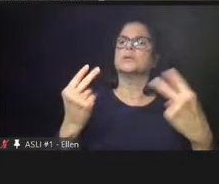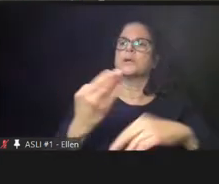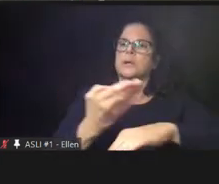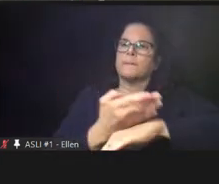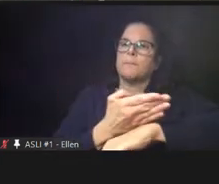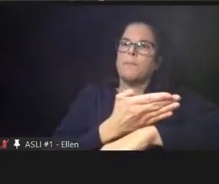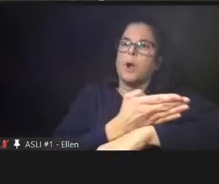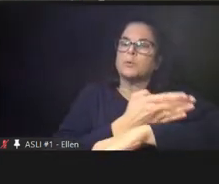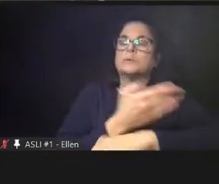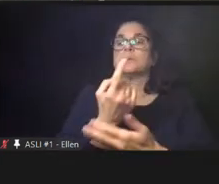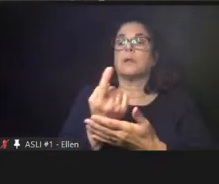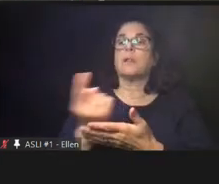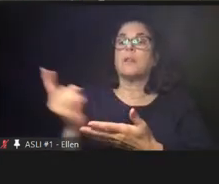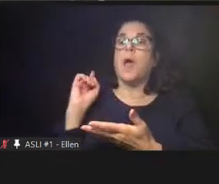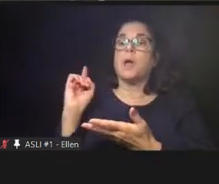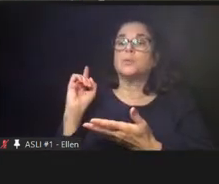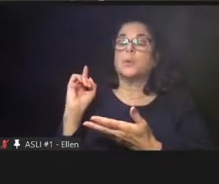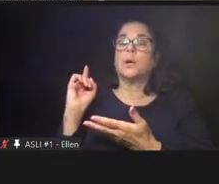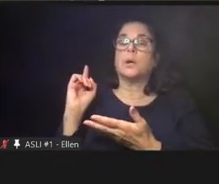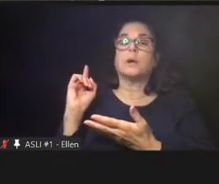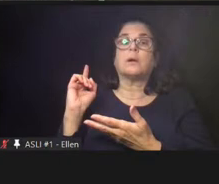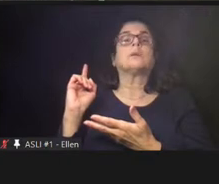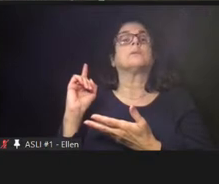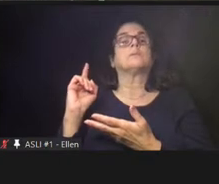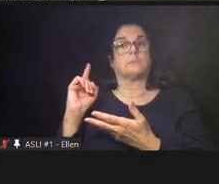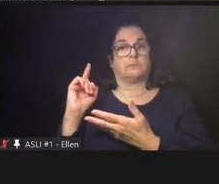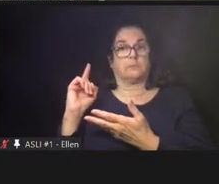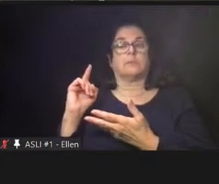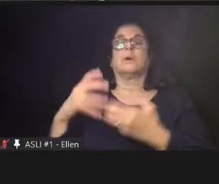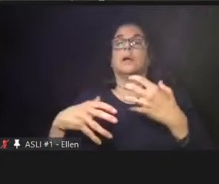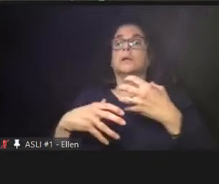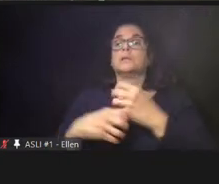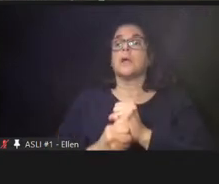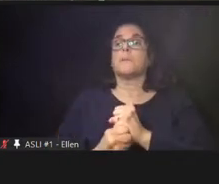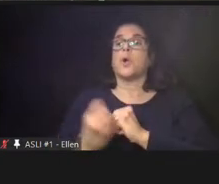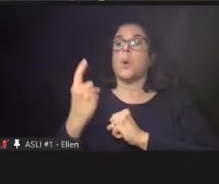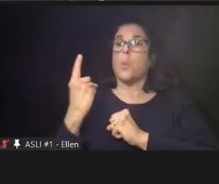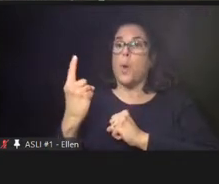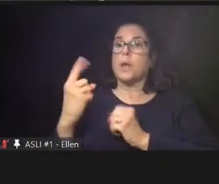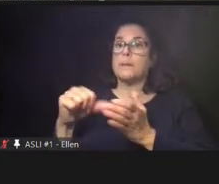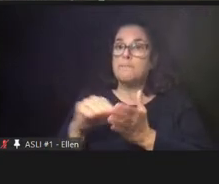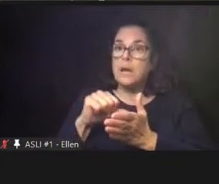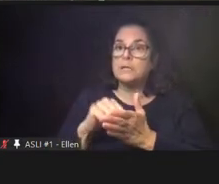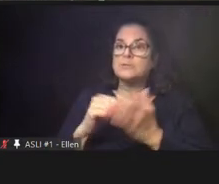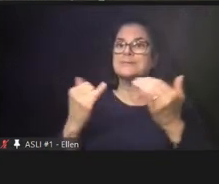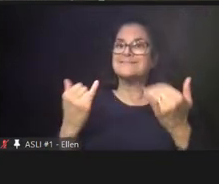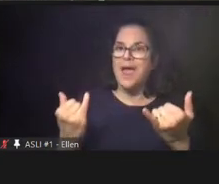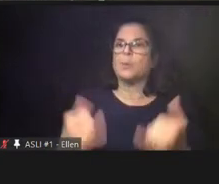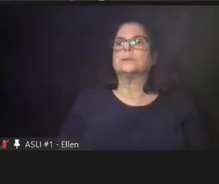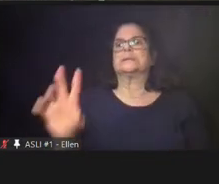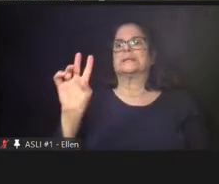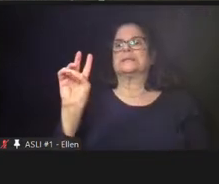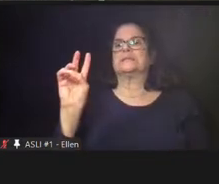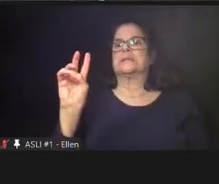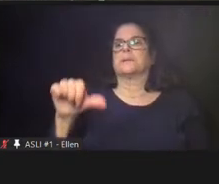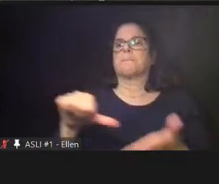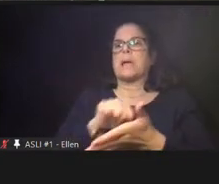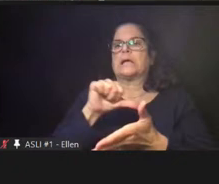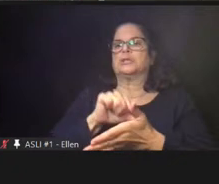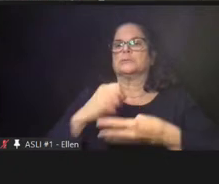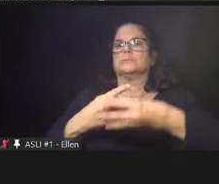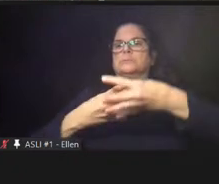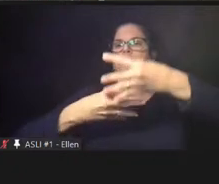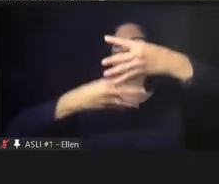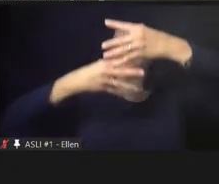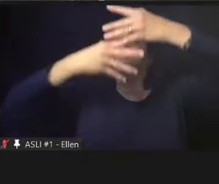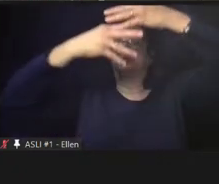Last week, we enhanced the scorecard from a summary one-page document to a six-page document. The detailed information